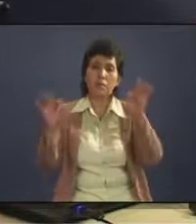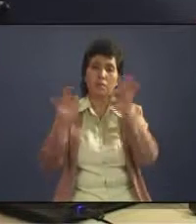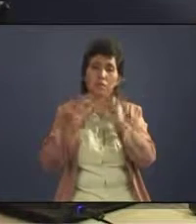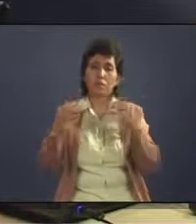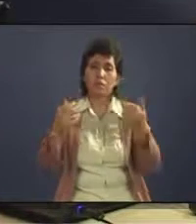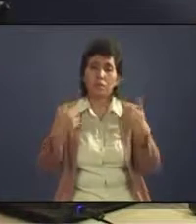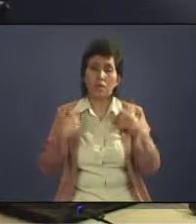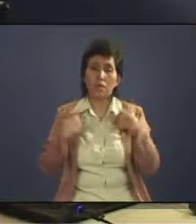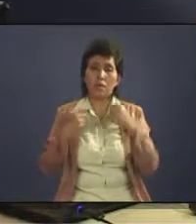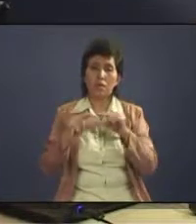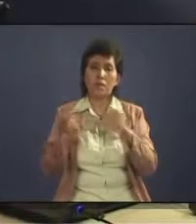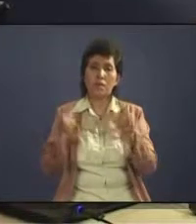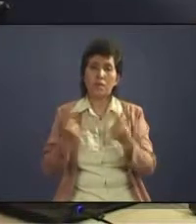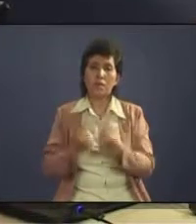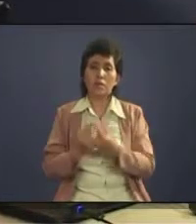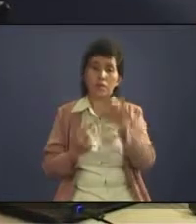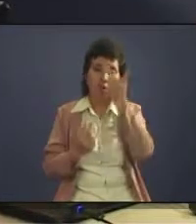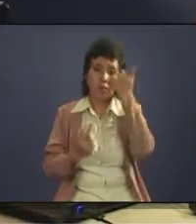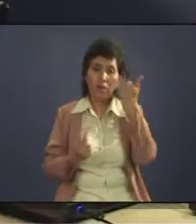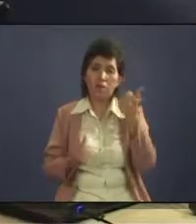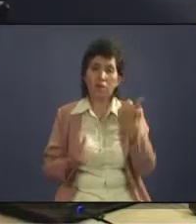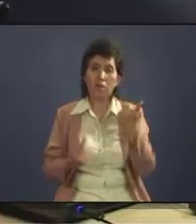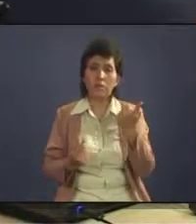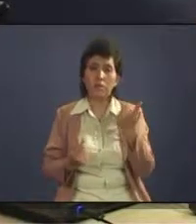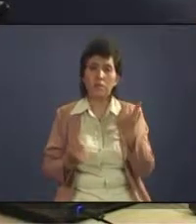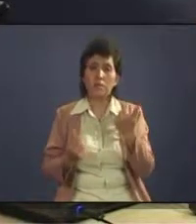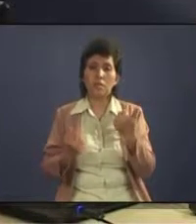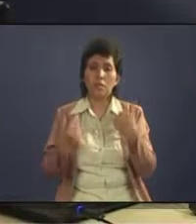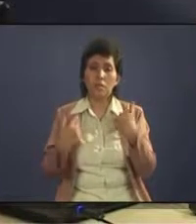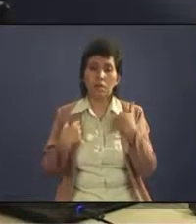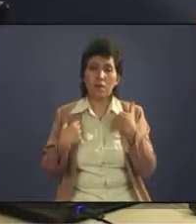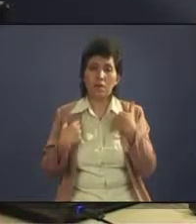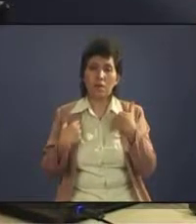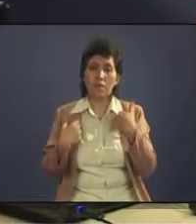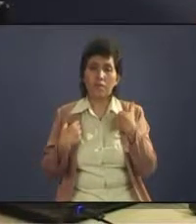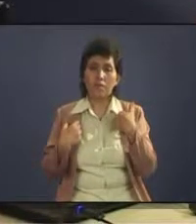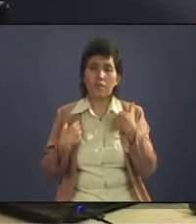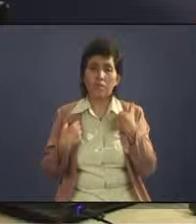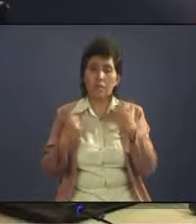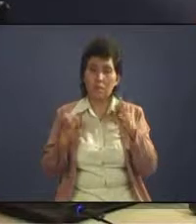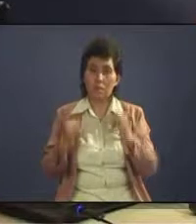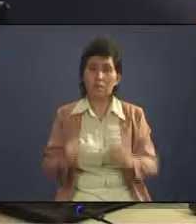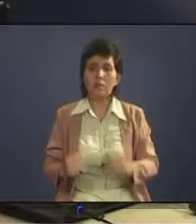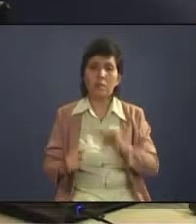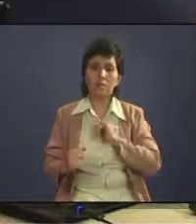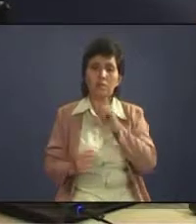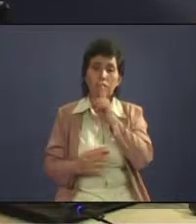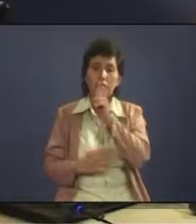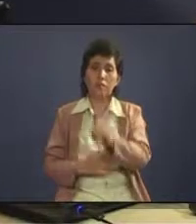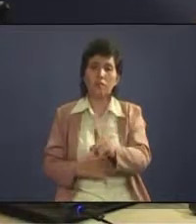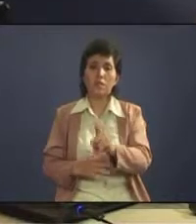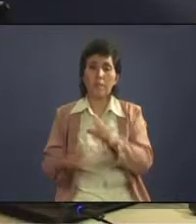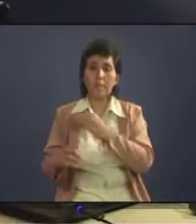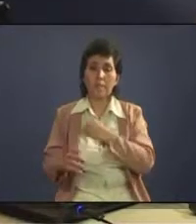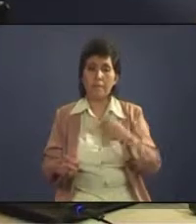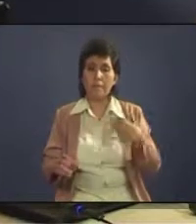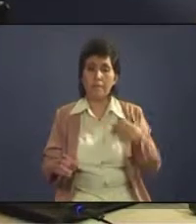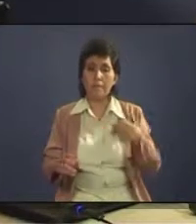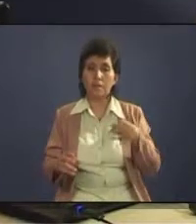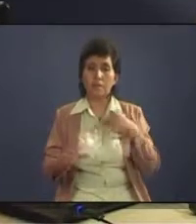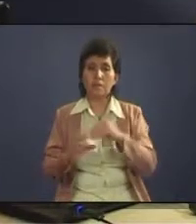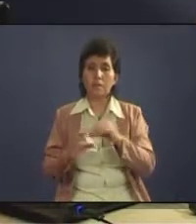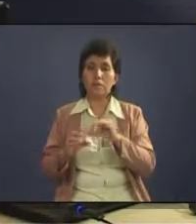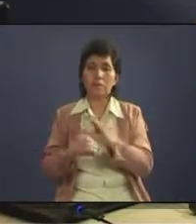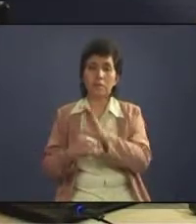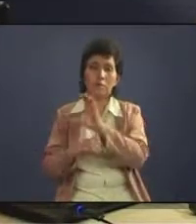leader, because having a good leader would ensure that the members or the culture or the